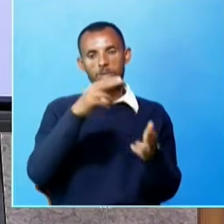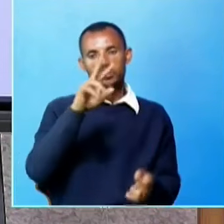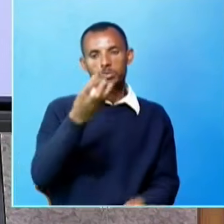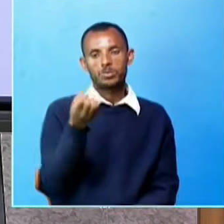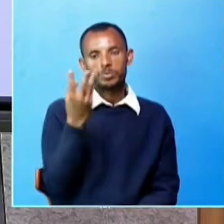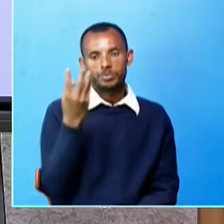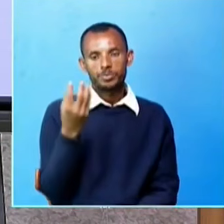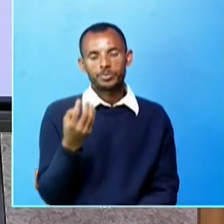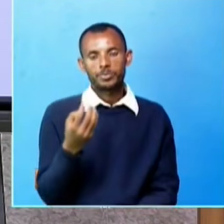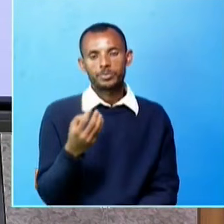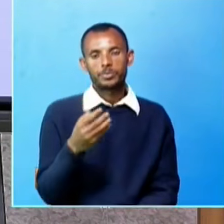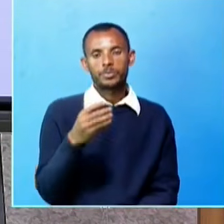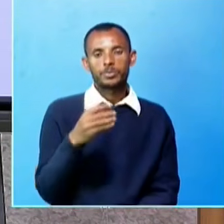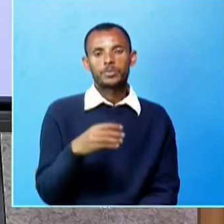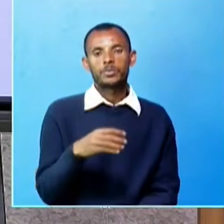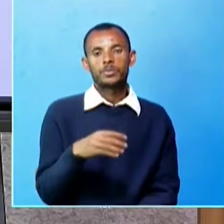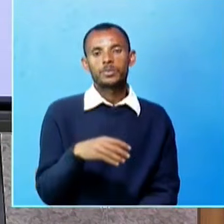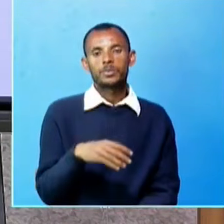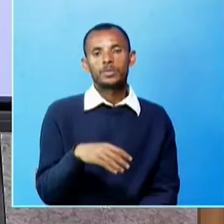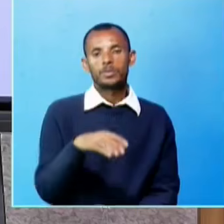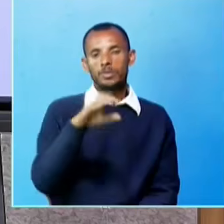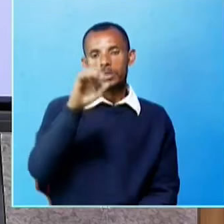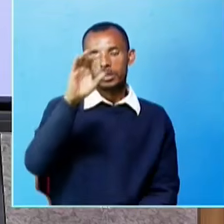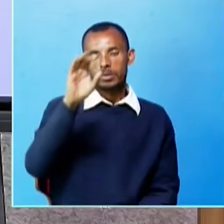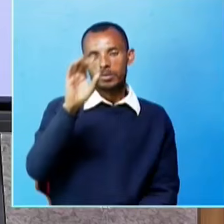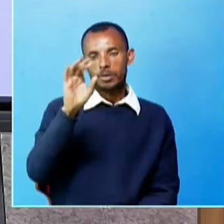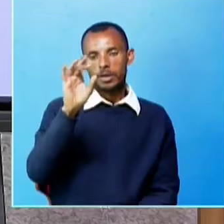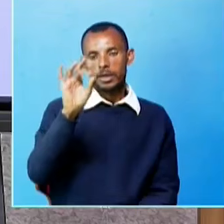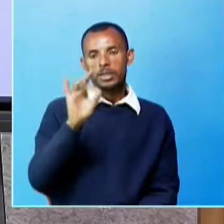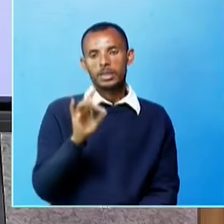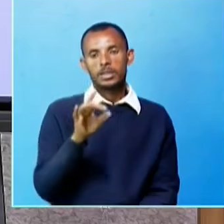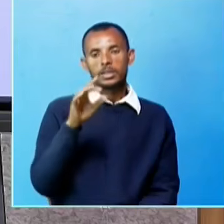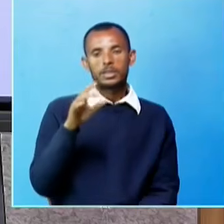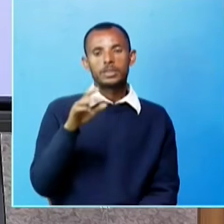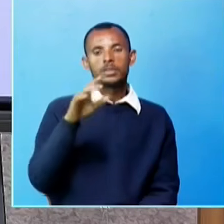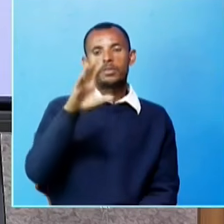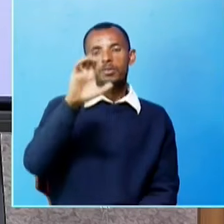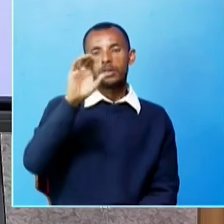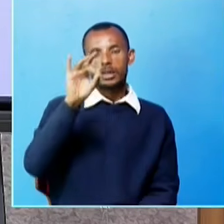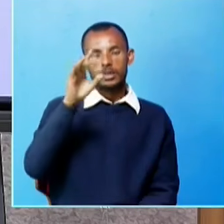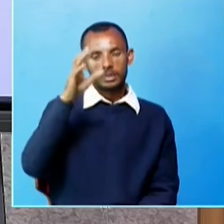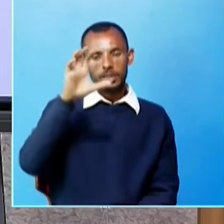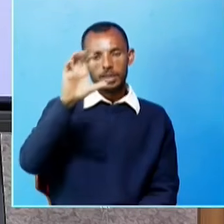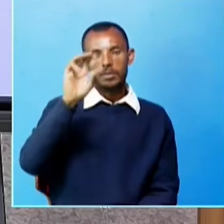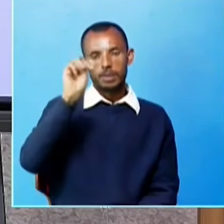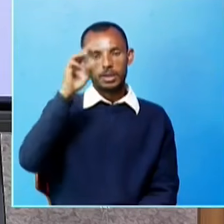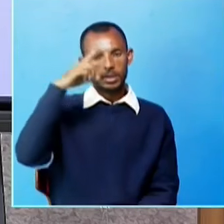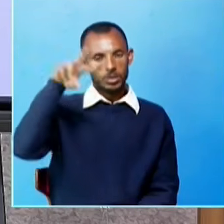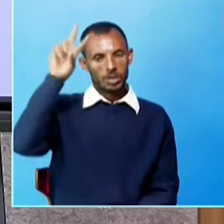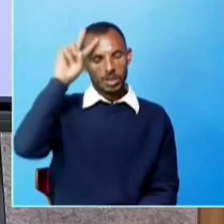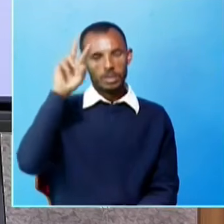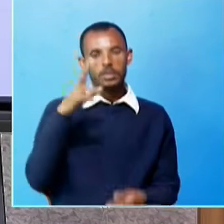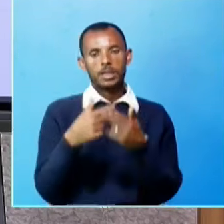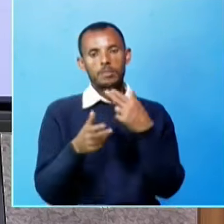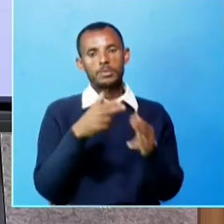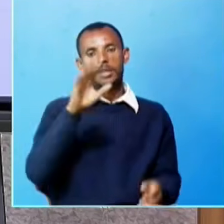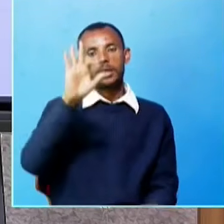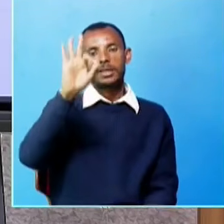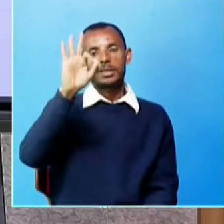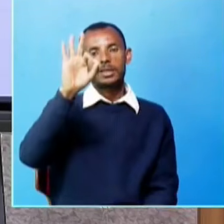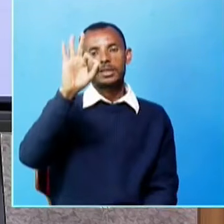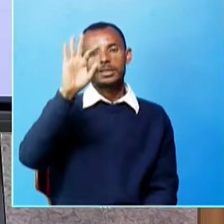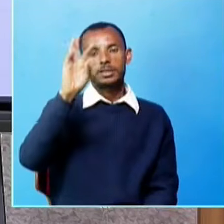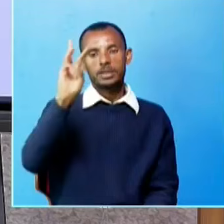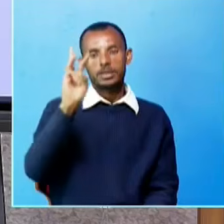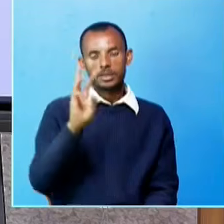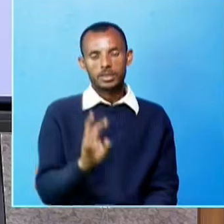is 48. Centimeter by centimeter is centimeter square. 48 by 2 is 96.